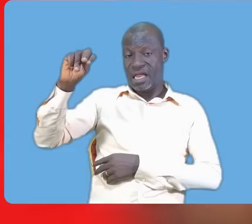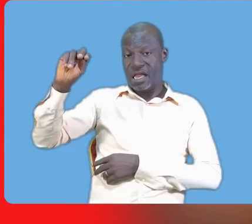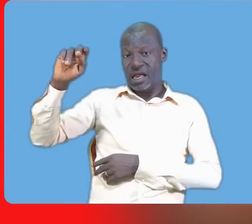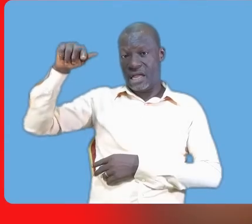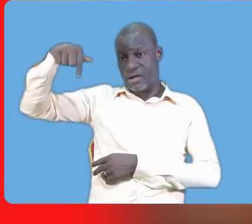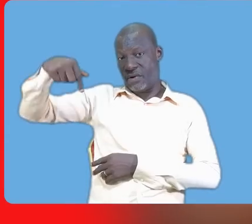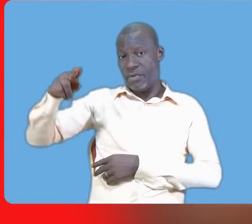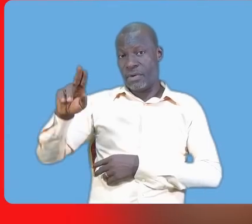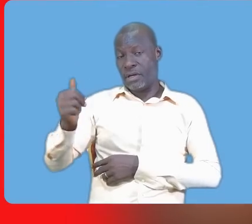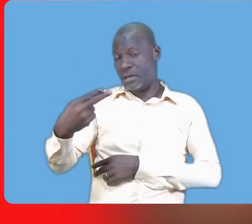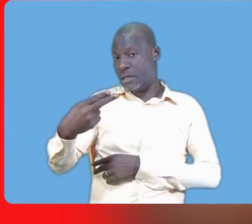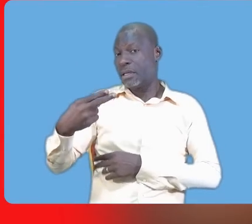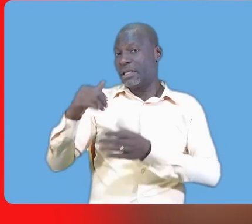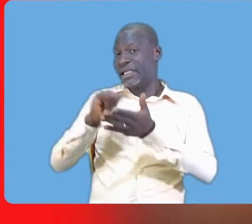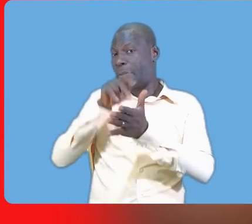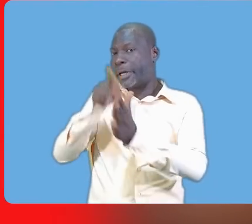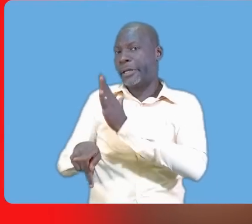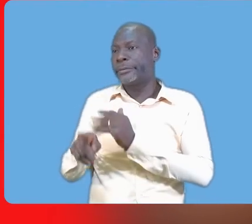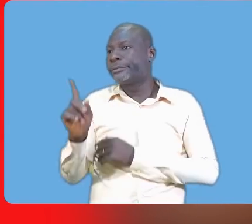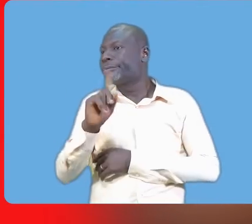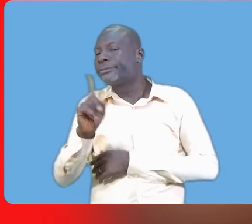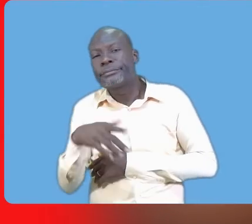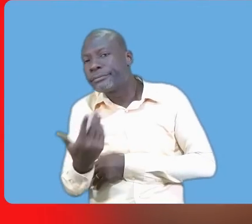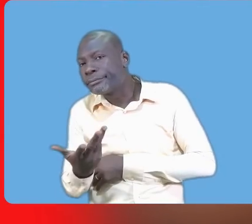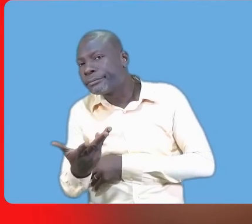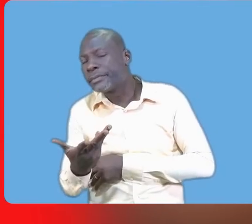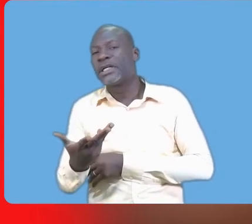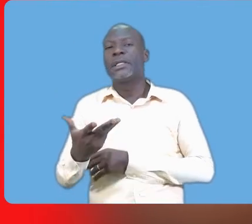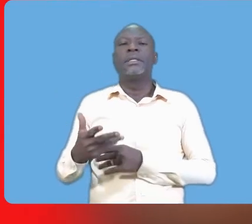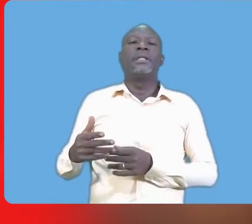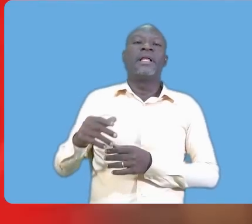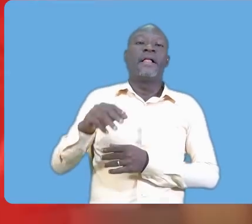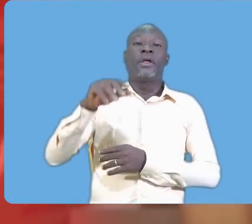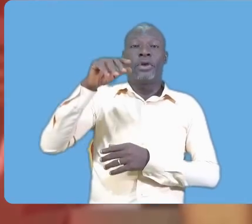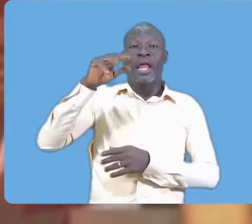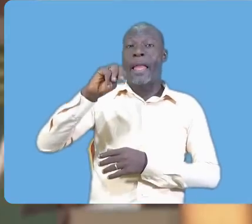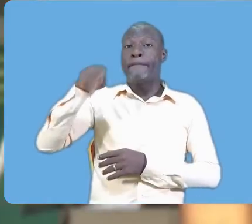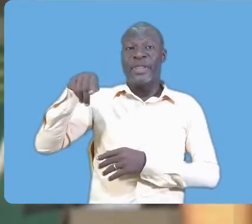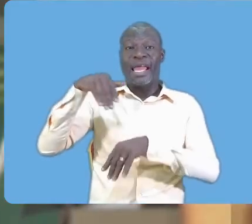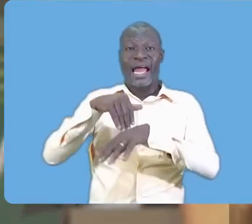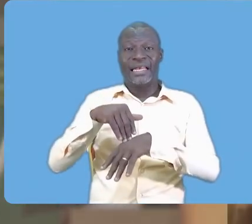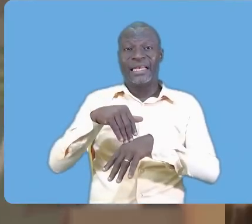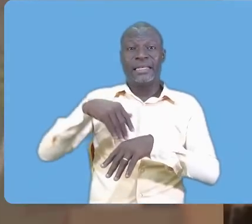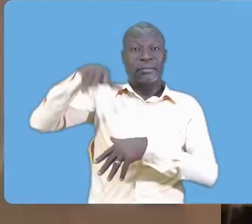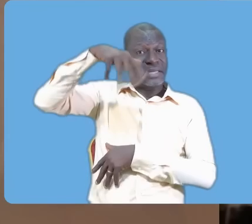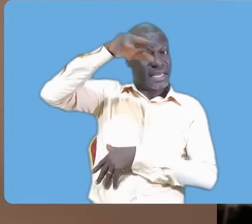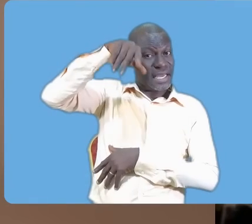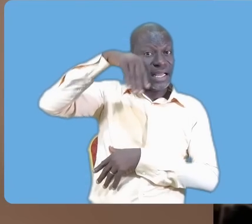enfantema mp no a enkrofo kodi na wu yaya no akwasisan ahmed